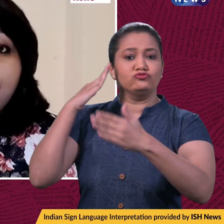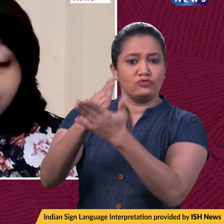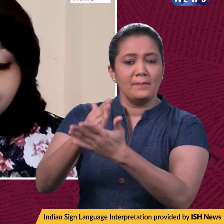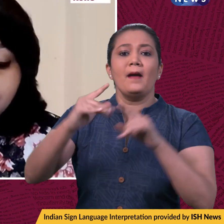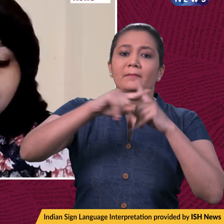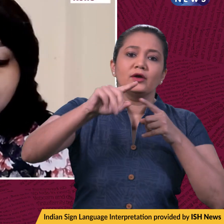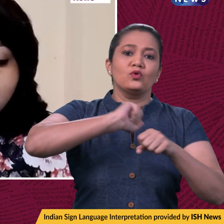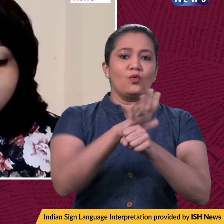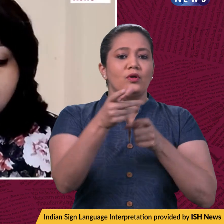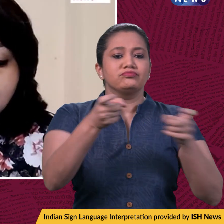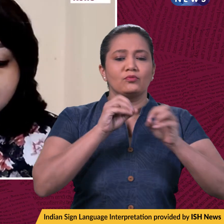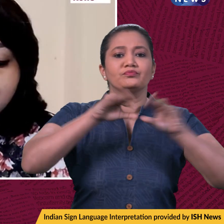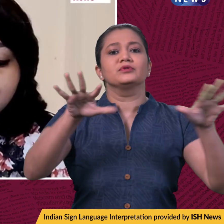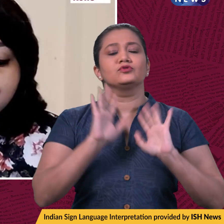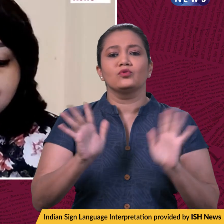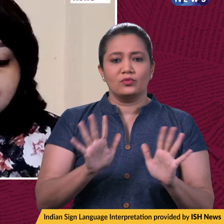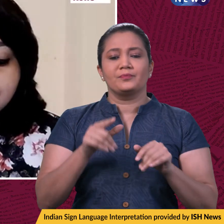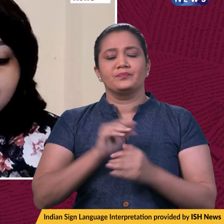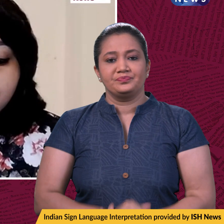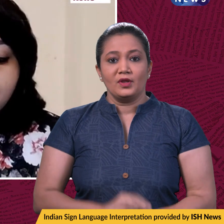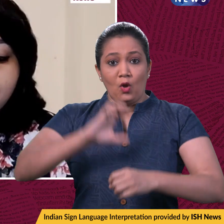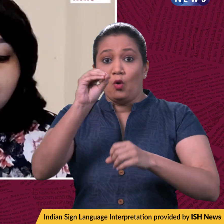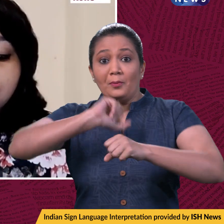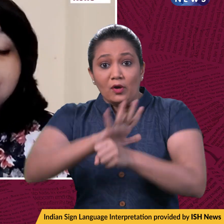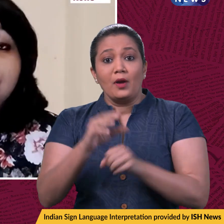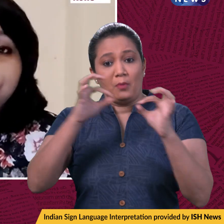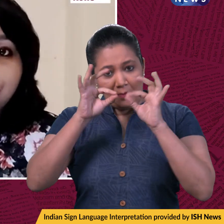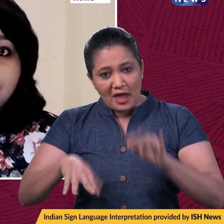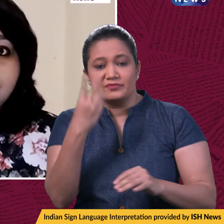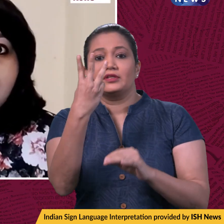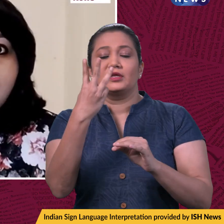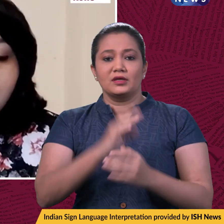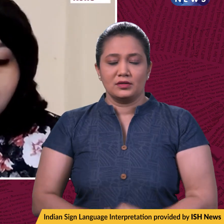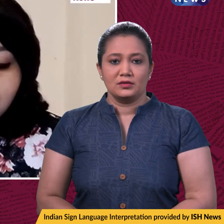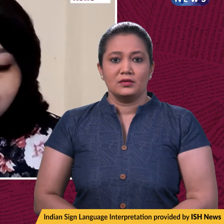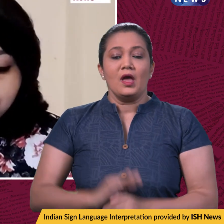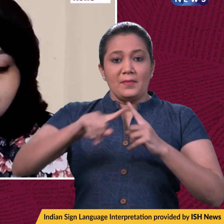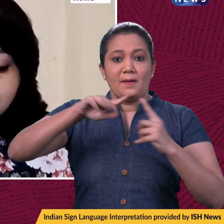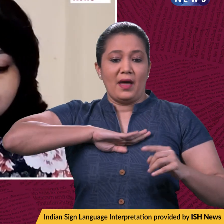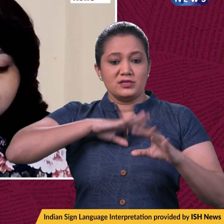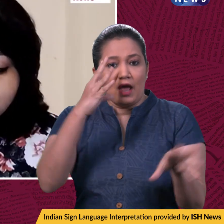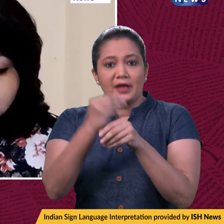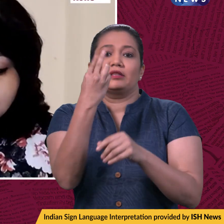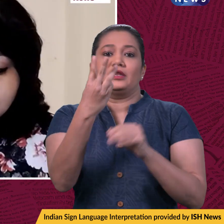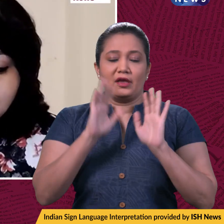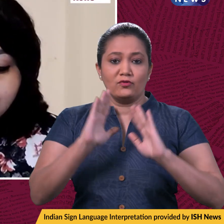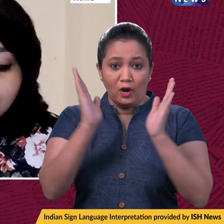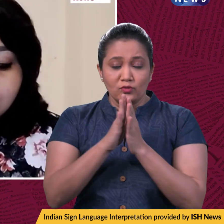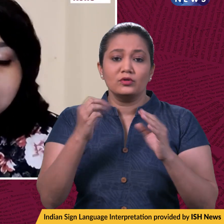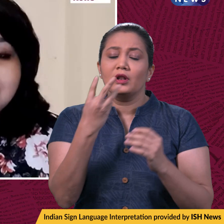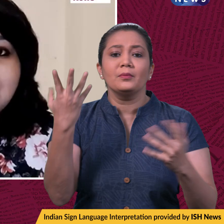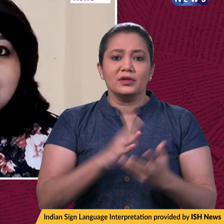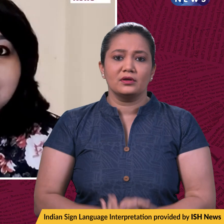of COVID. Now, Mumbai has reported 3 cases of Omicron variant, 3 new cases, with Maharashtra's total tally